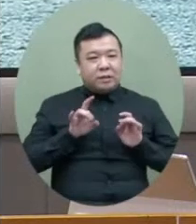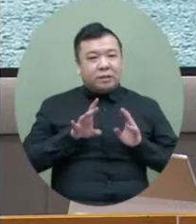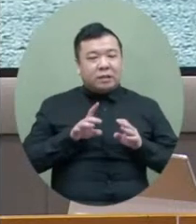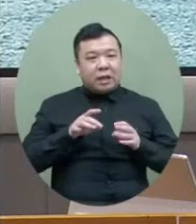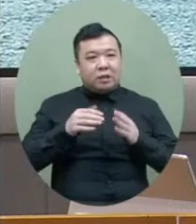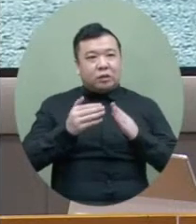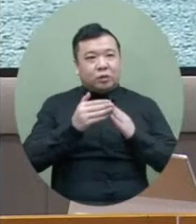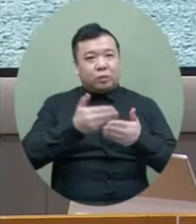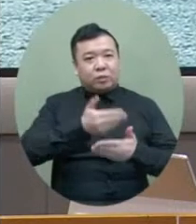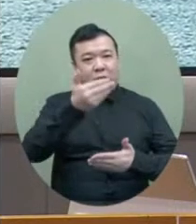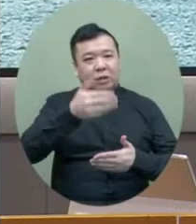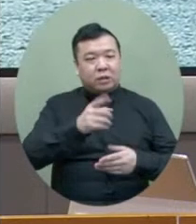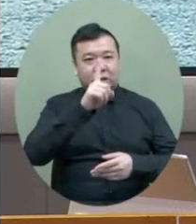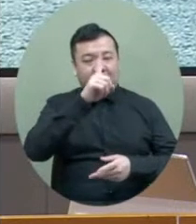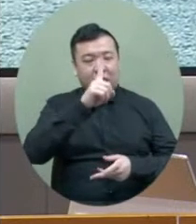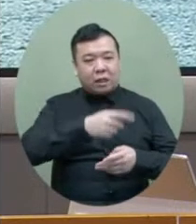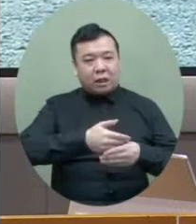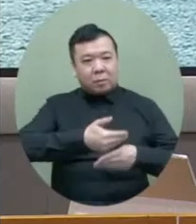floor, and